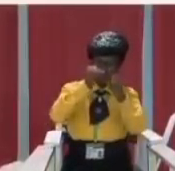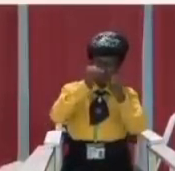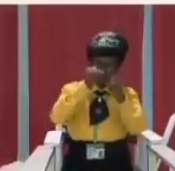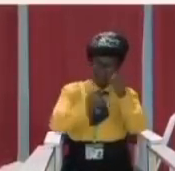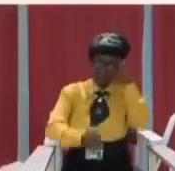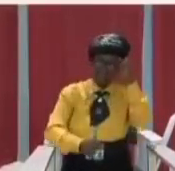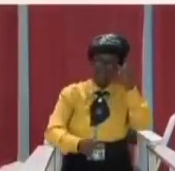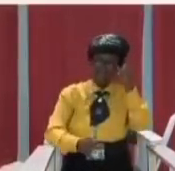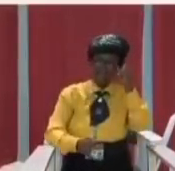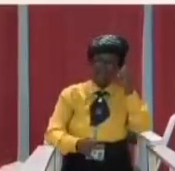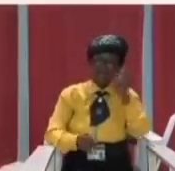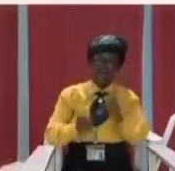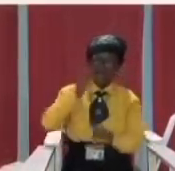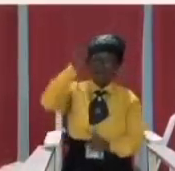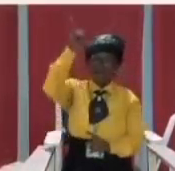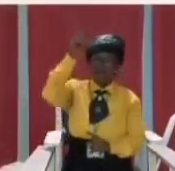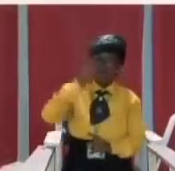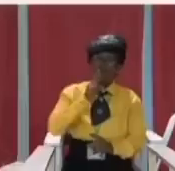Omega,